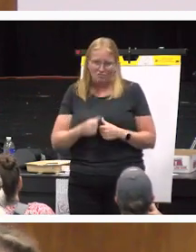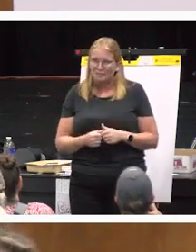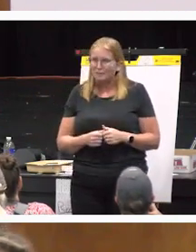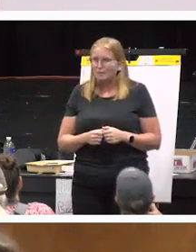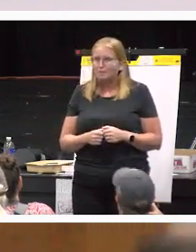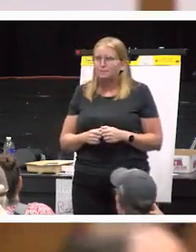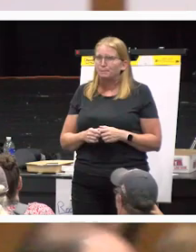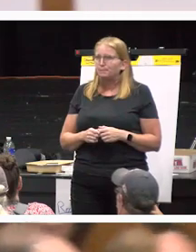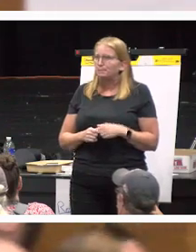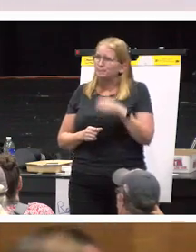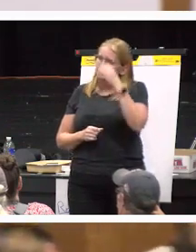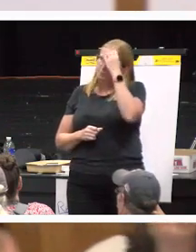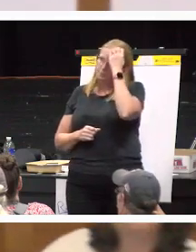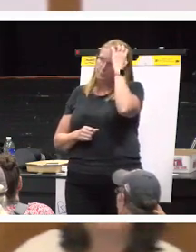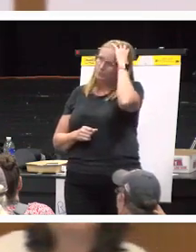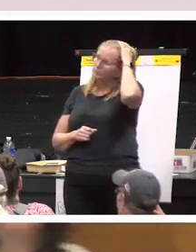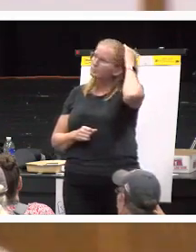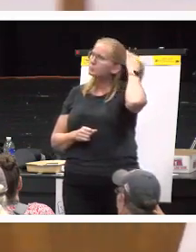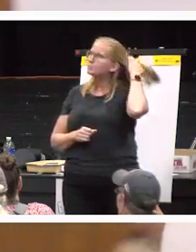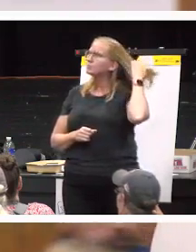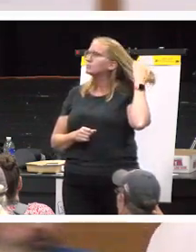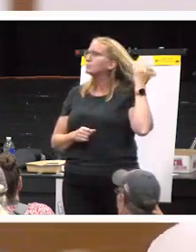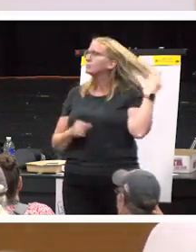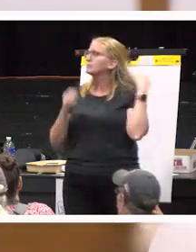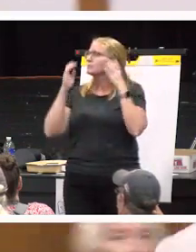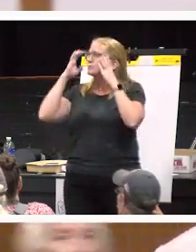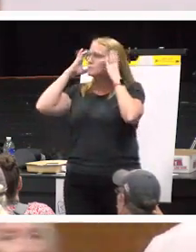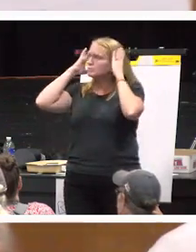Thank you. Yes, ma'am.